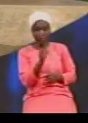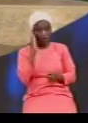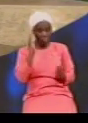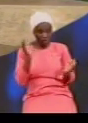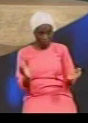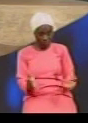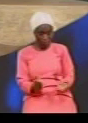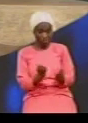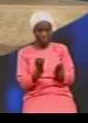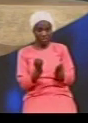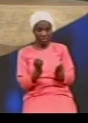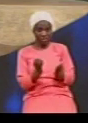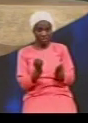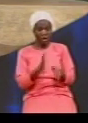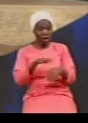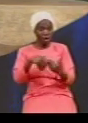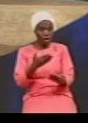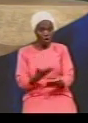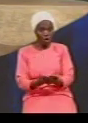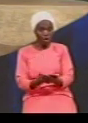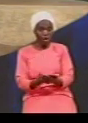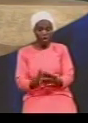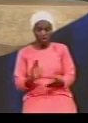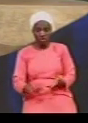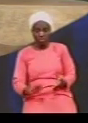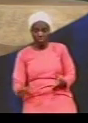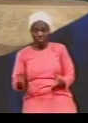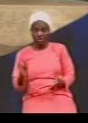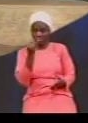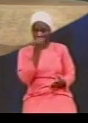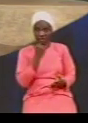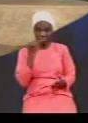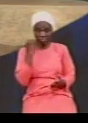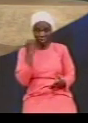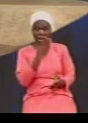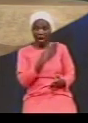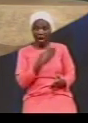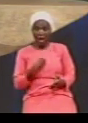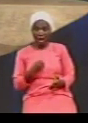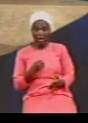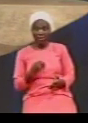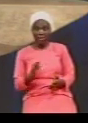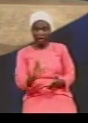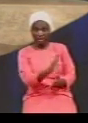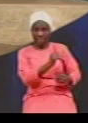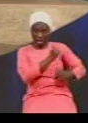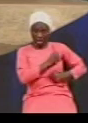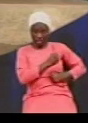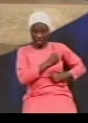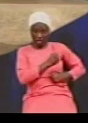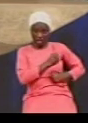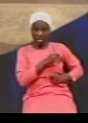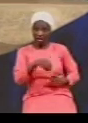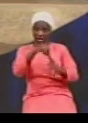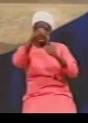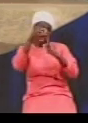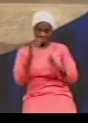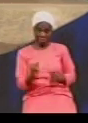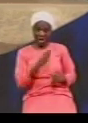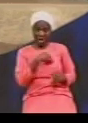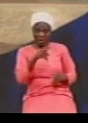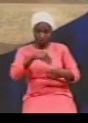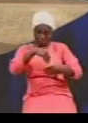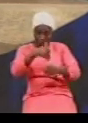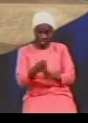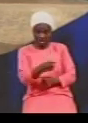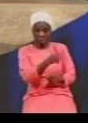mobilize all the children of Israel and their army in particular, and you make them